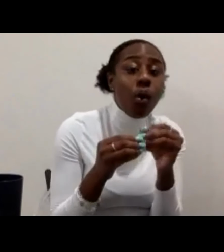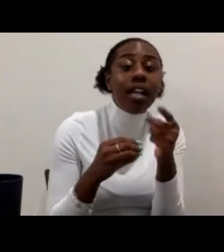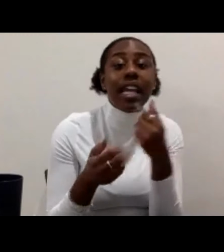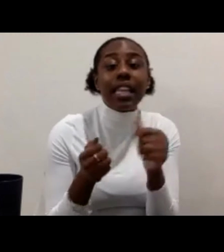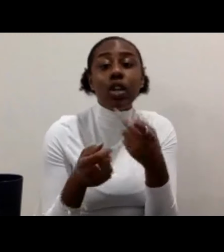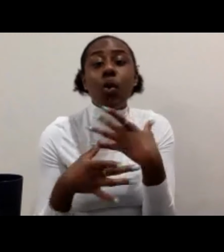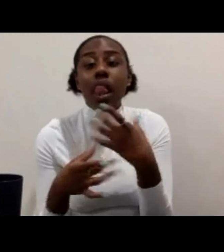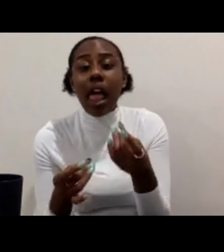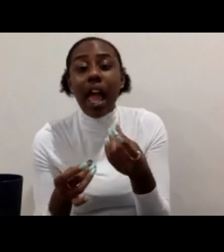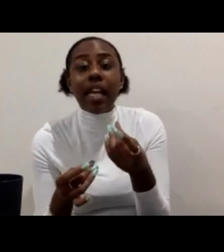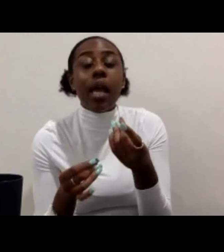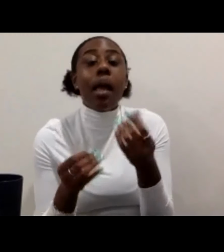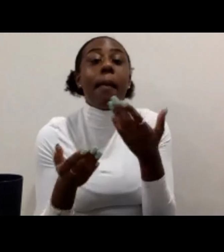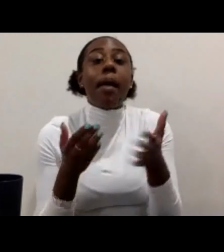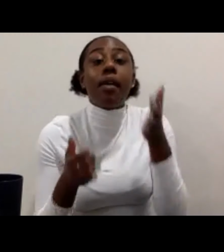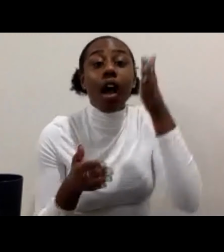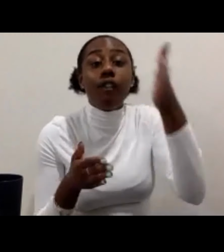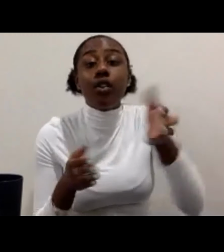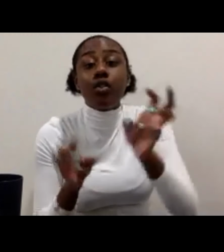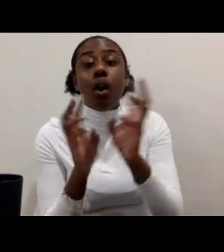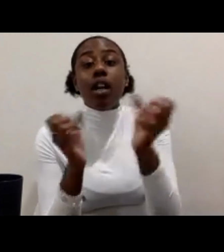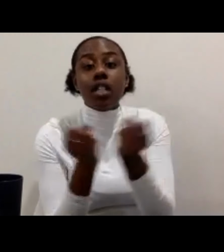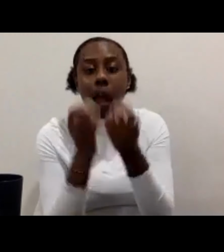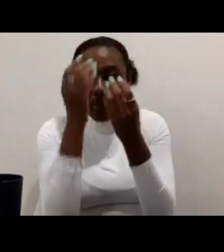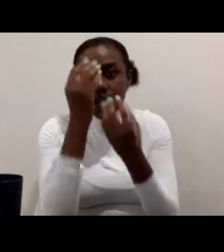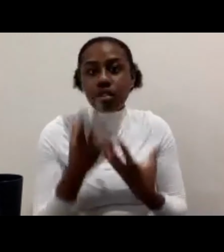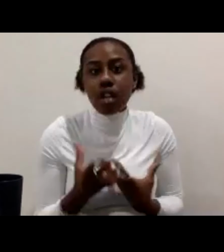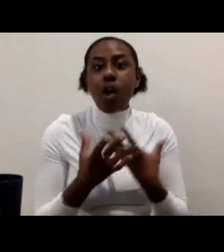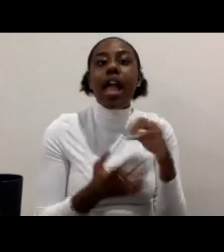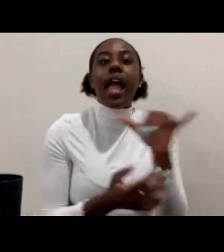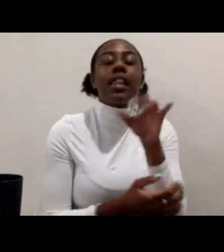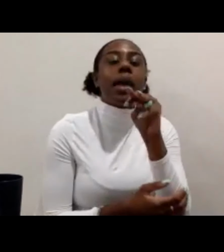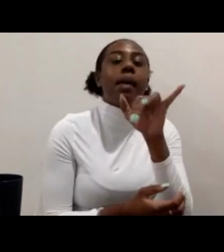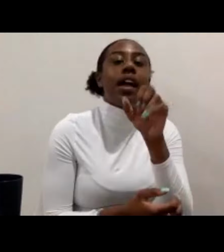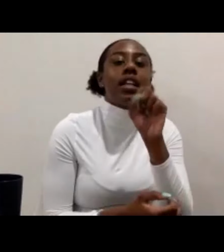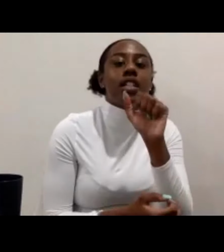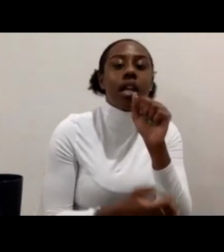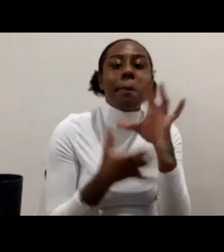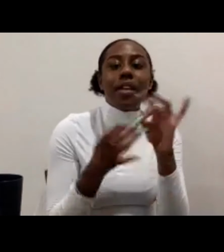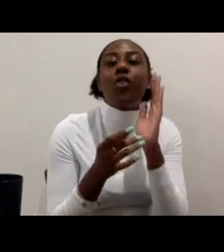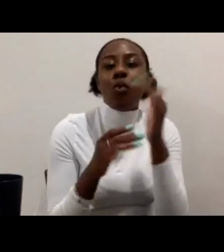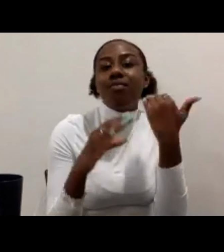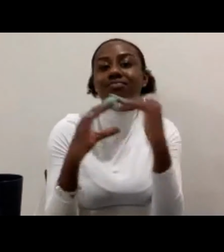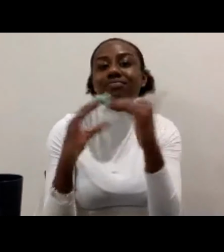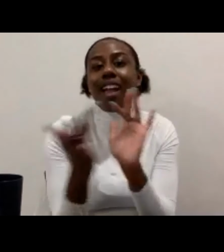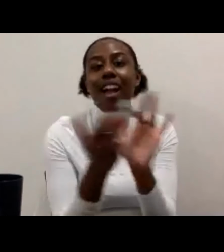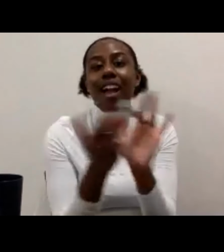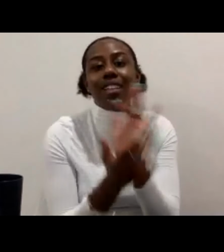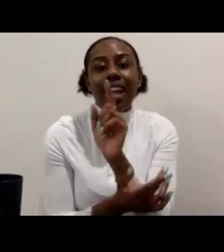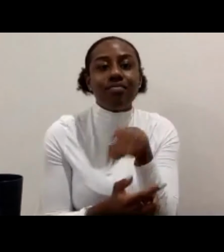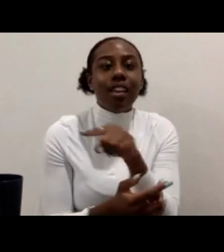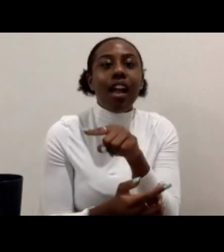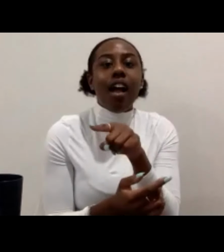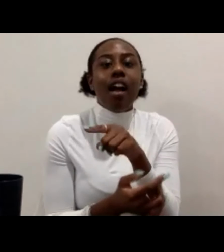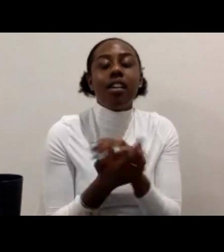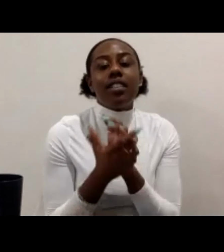future workshop, let us know. And again, like Myaisha mentioned, we will be in touch with some other resources and ways to plug